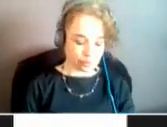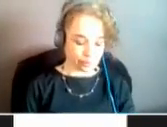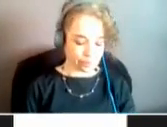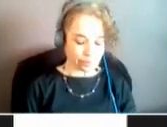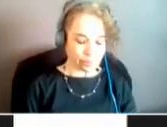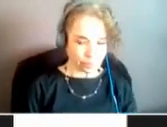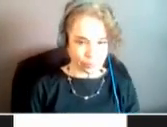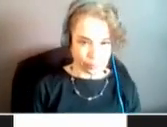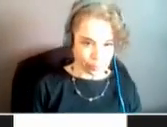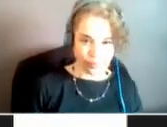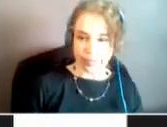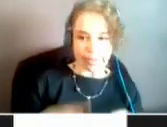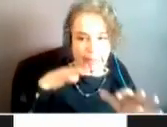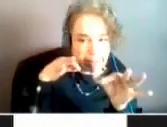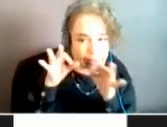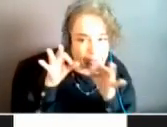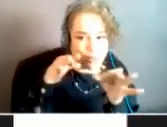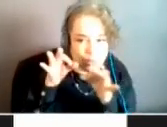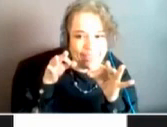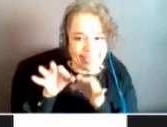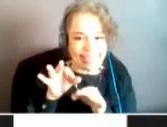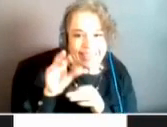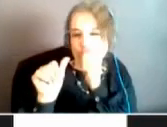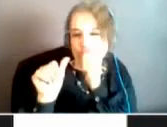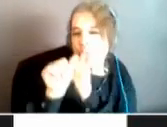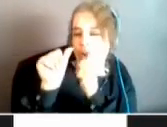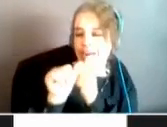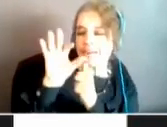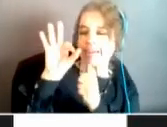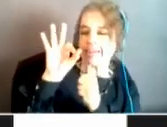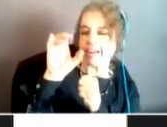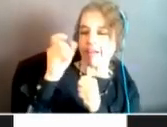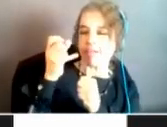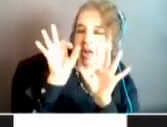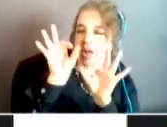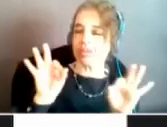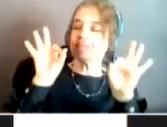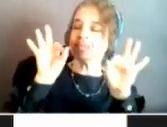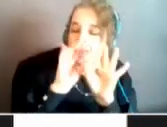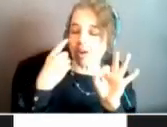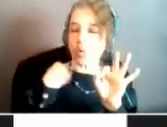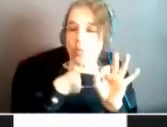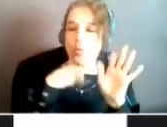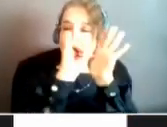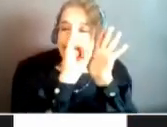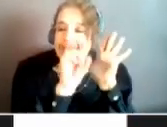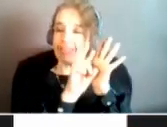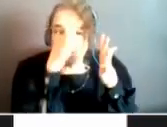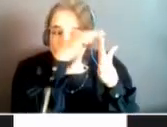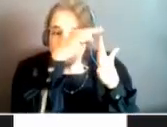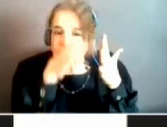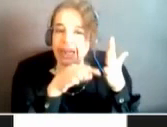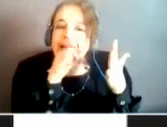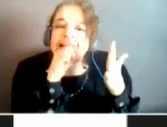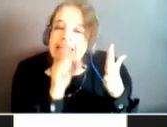So I'm not going to go into detail about these risk factors, but I think it's important that we identify them. You know,